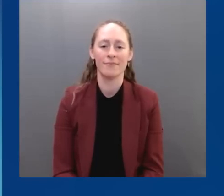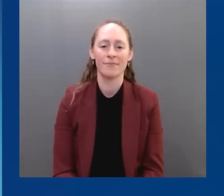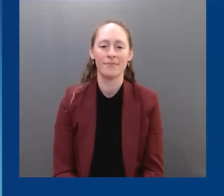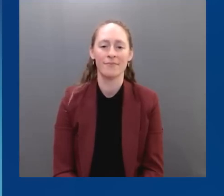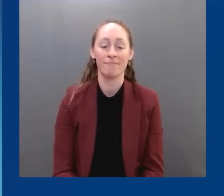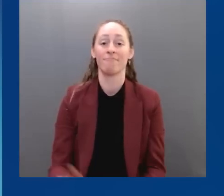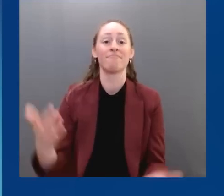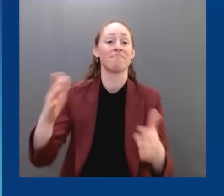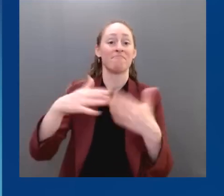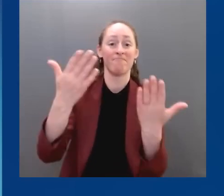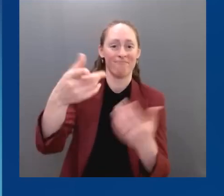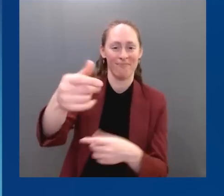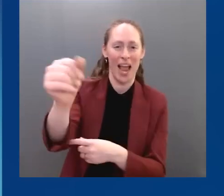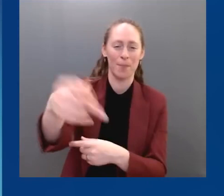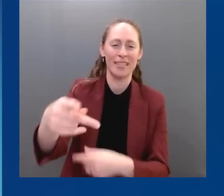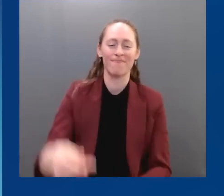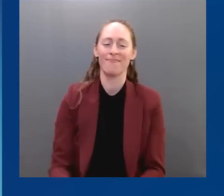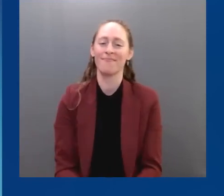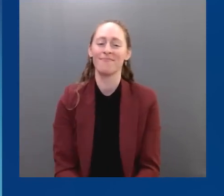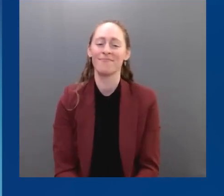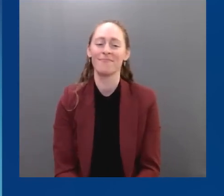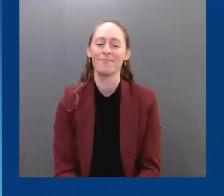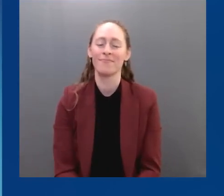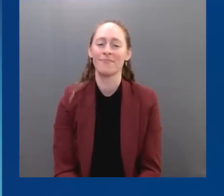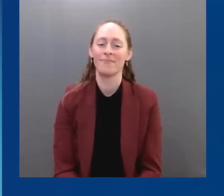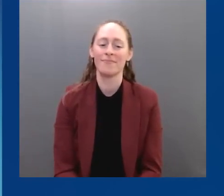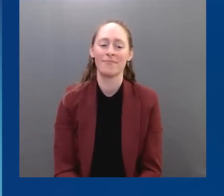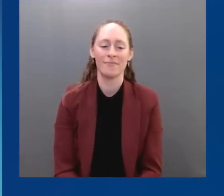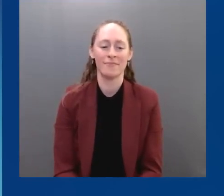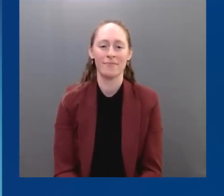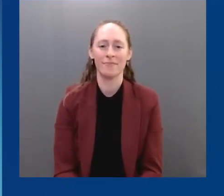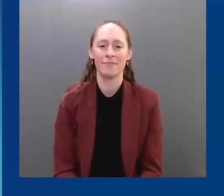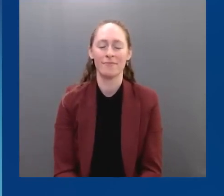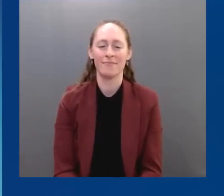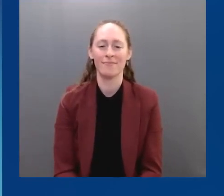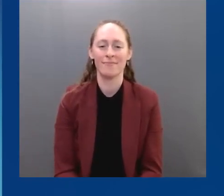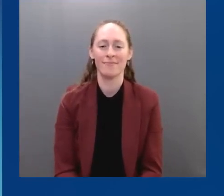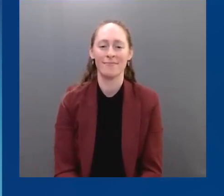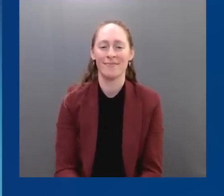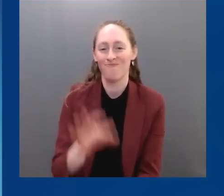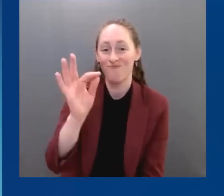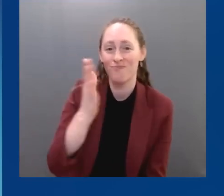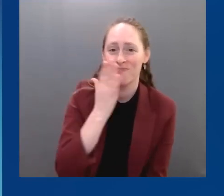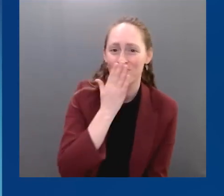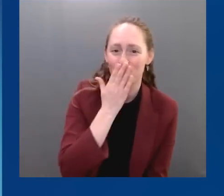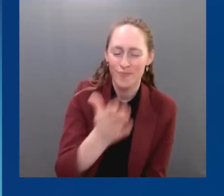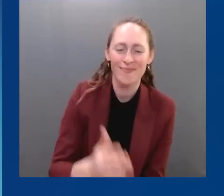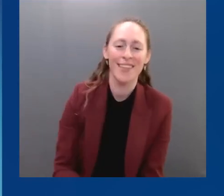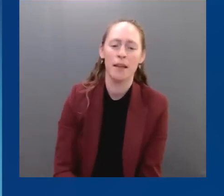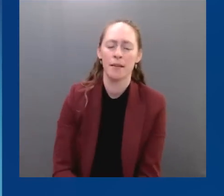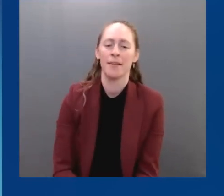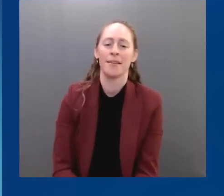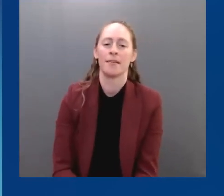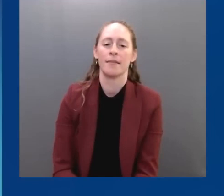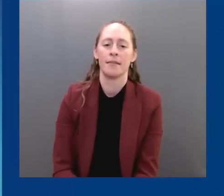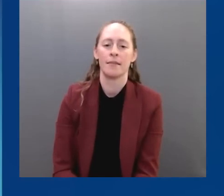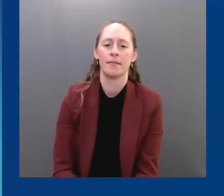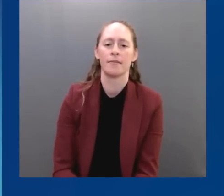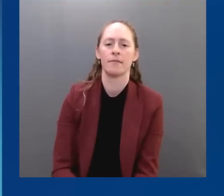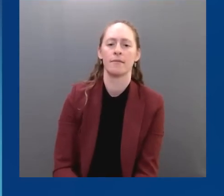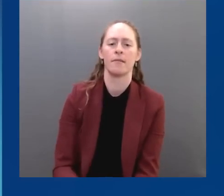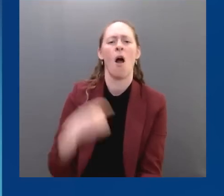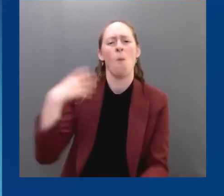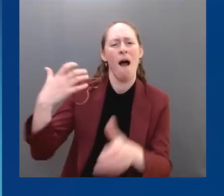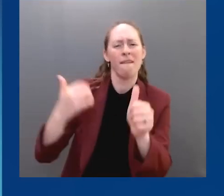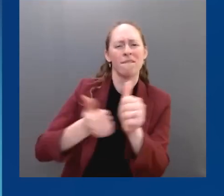Miller at the Associated Press. Thank you all for doing this. Just to follow up on Dr. Fauci's point there